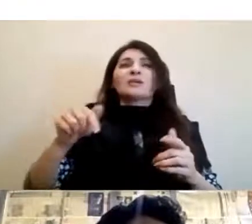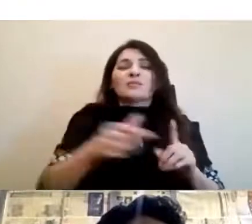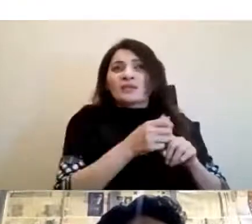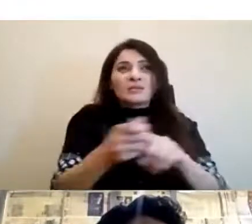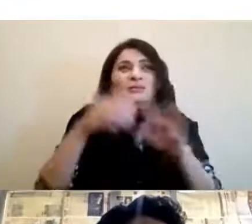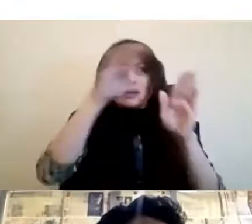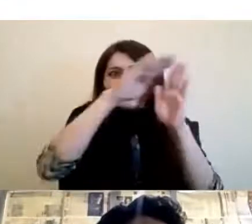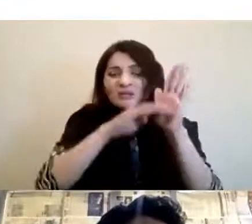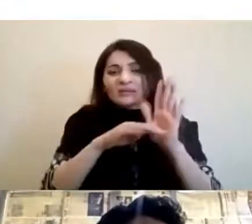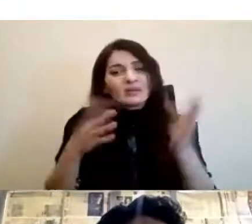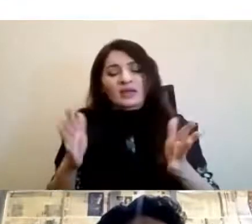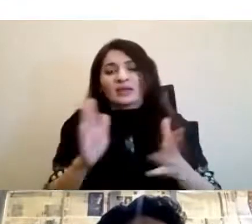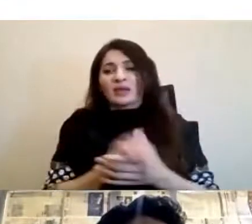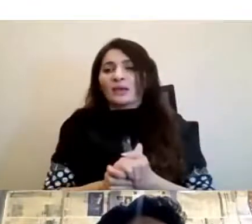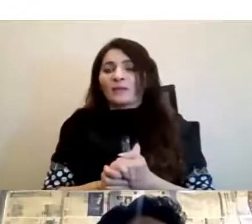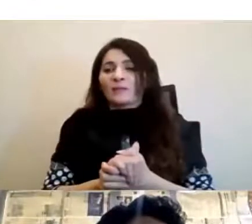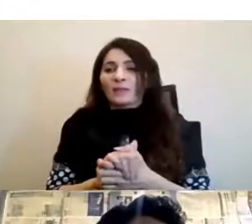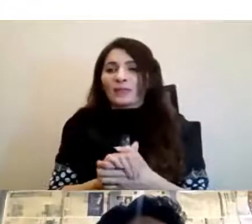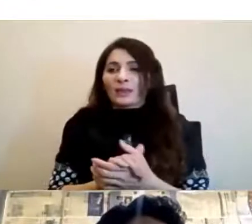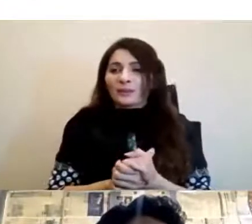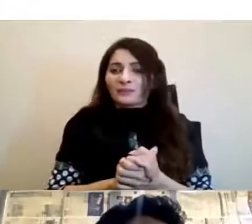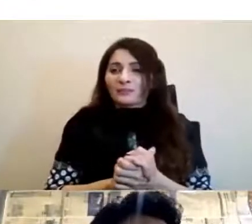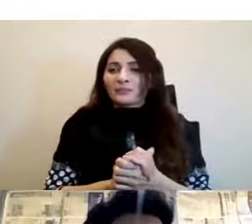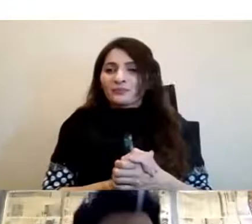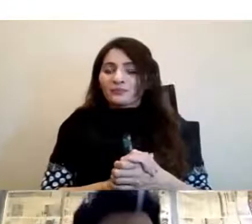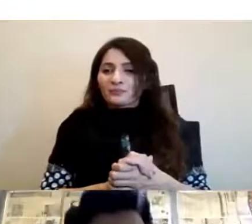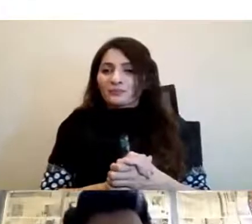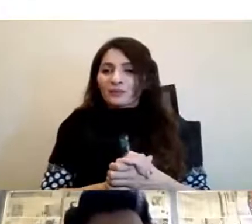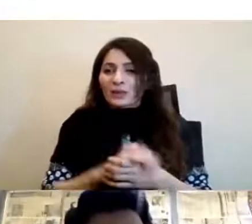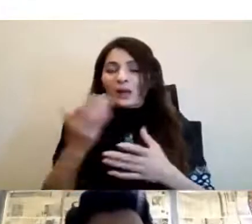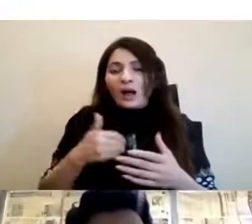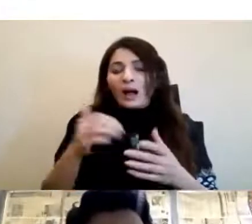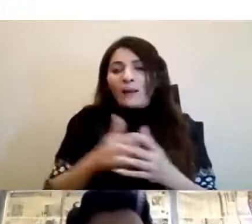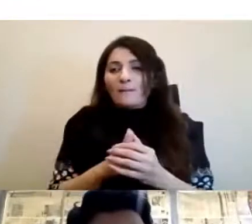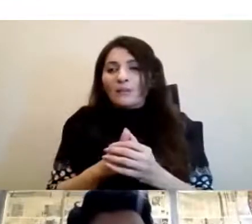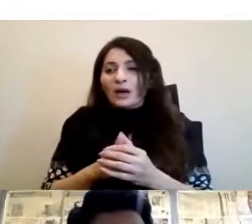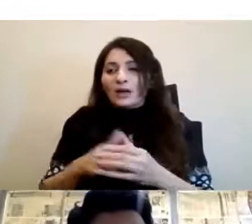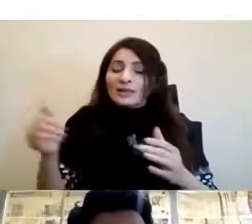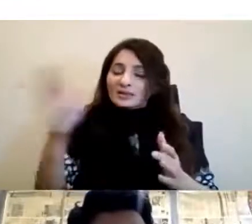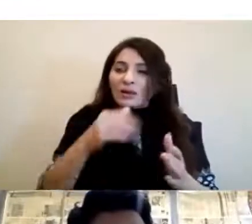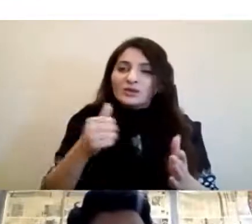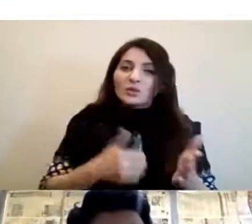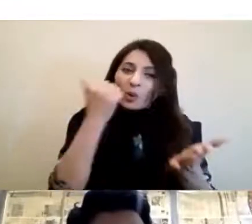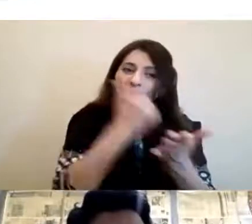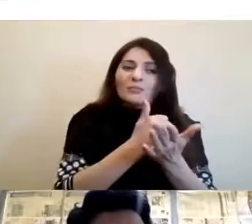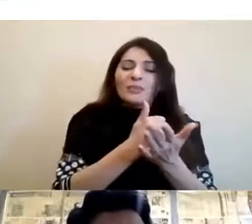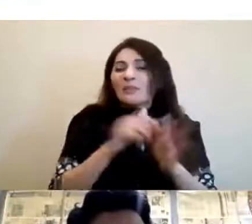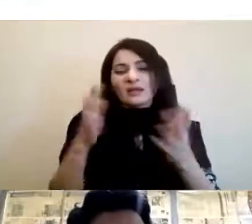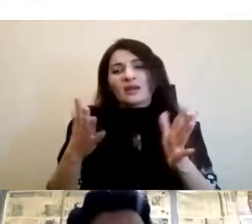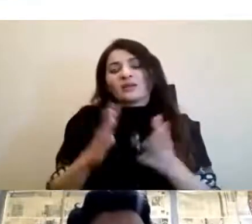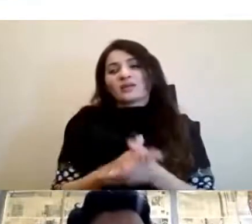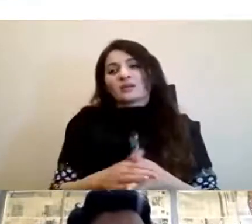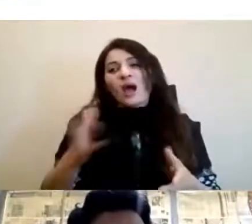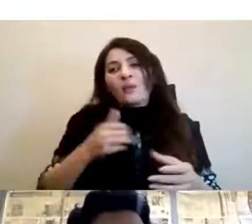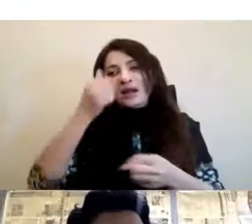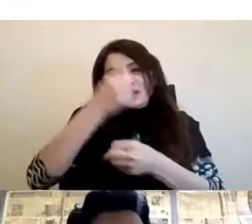like W3C or DAISY standard, etc., but which are not highly implemented in our countries, or government are not